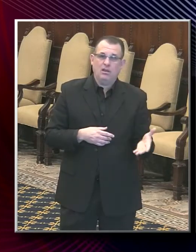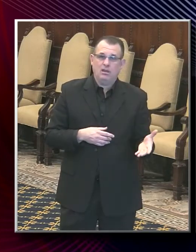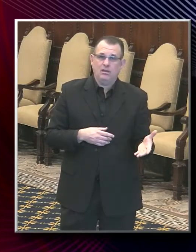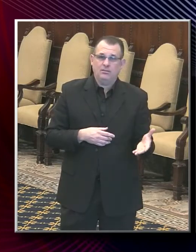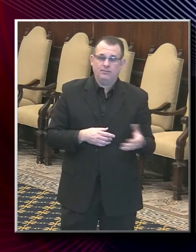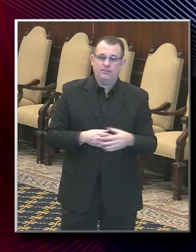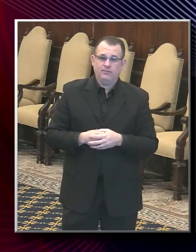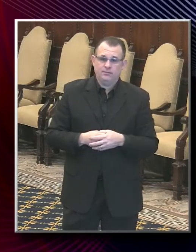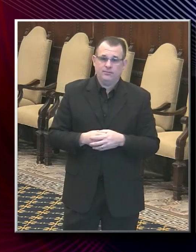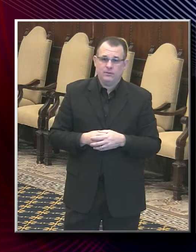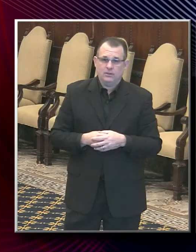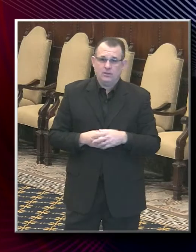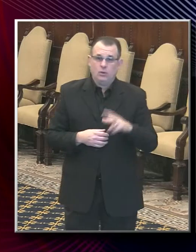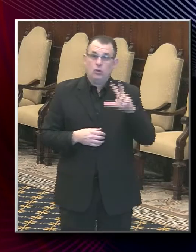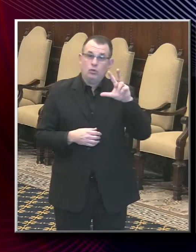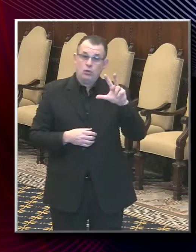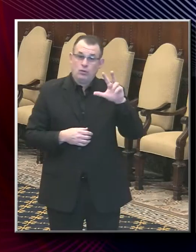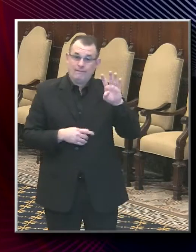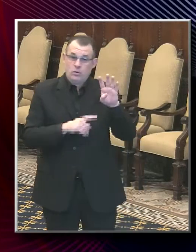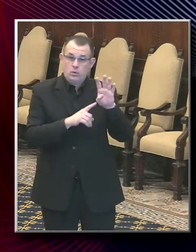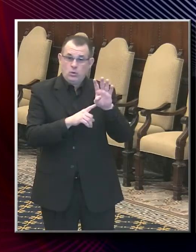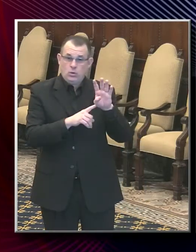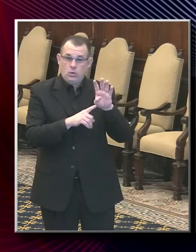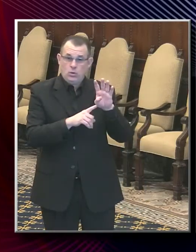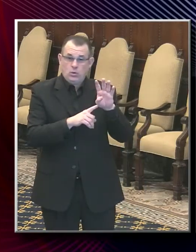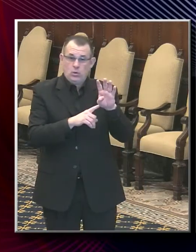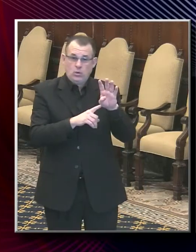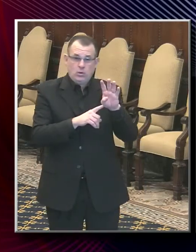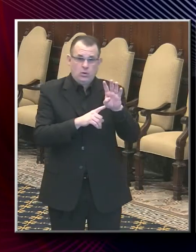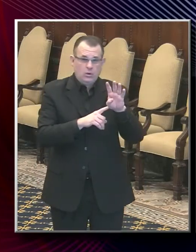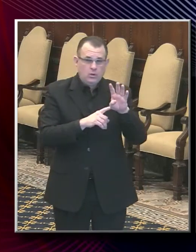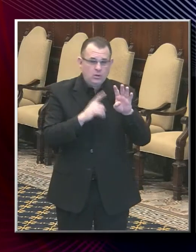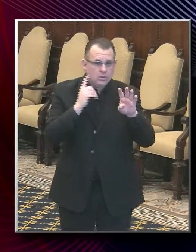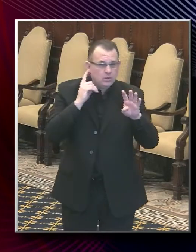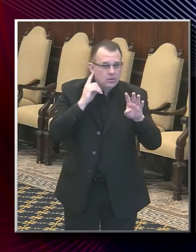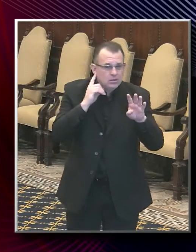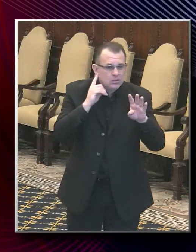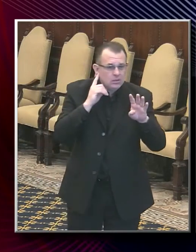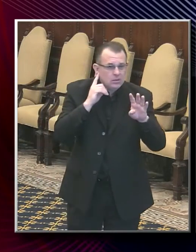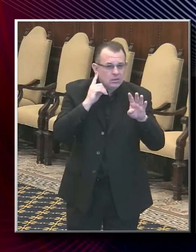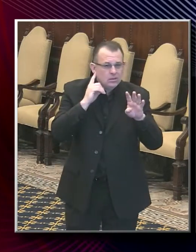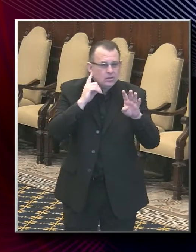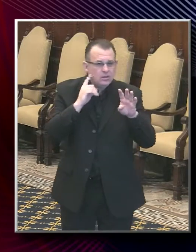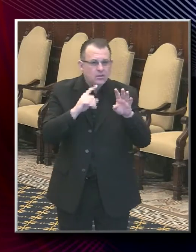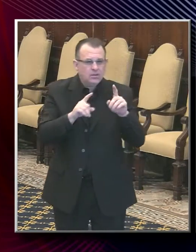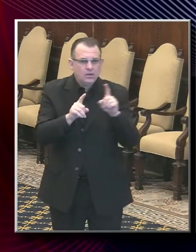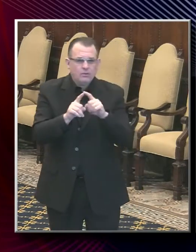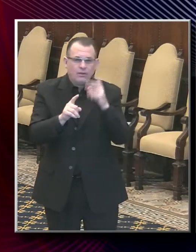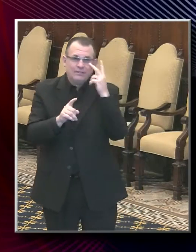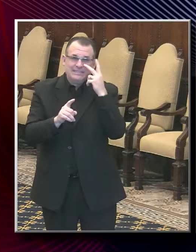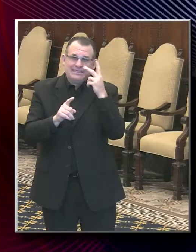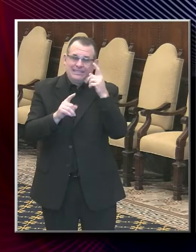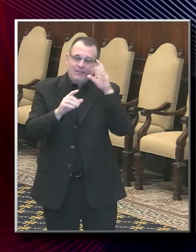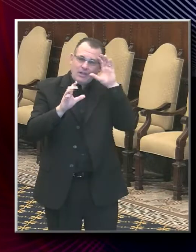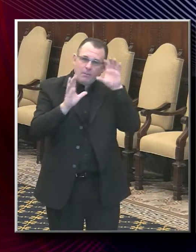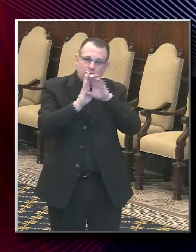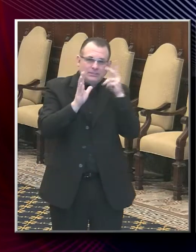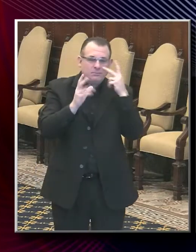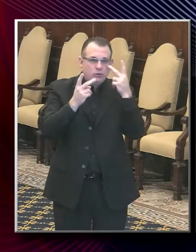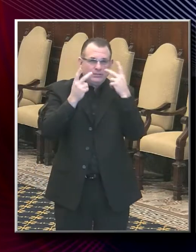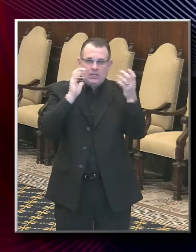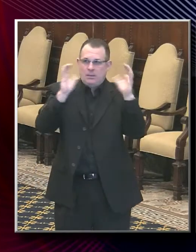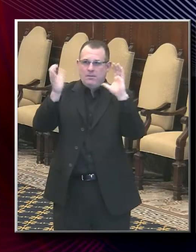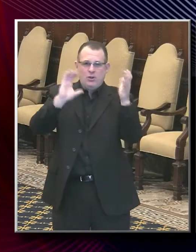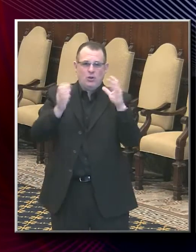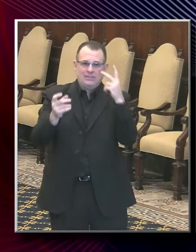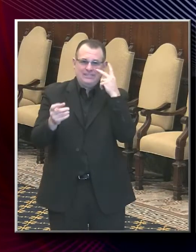34 is from laboratory testing of deaths that occurred in the past. If you want a better sense of trends, there's also a graph on our website. 149 of